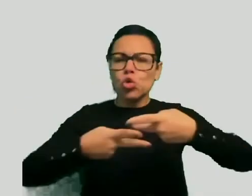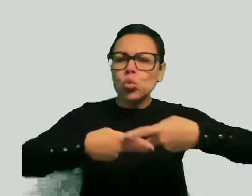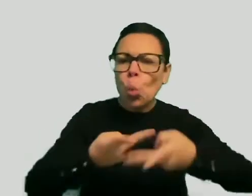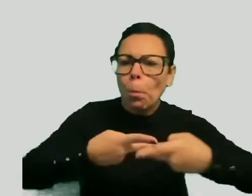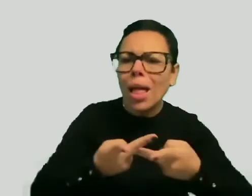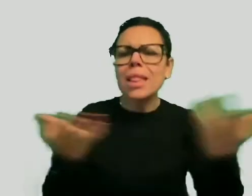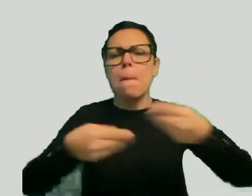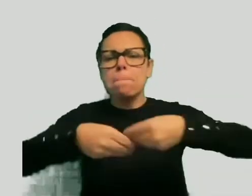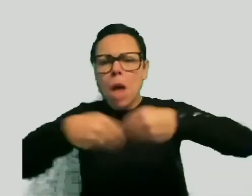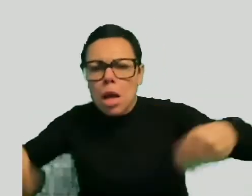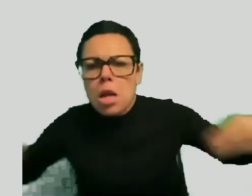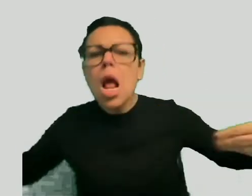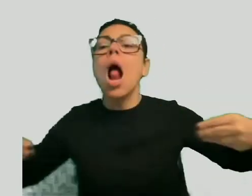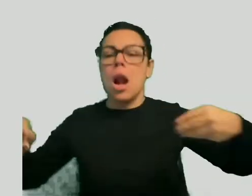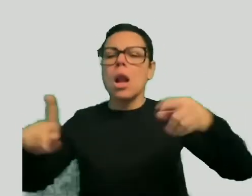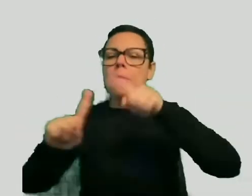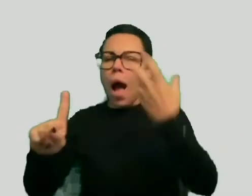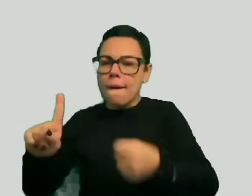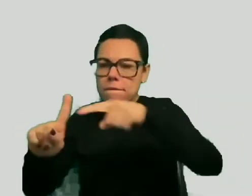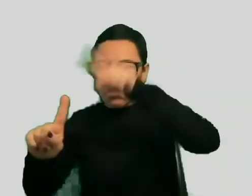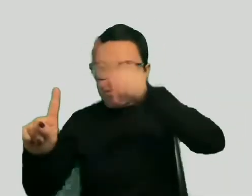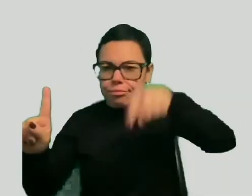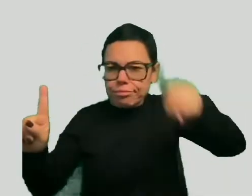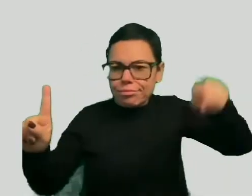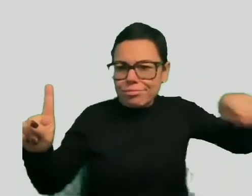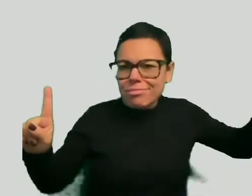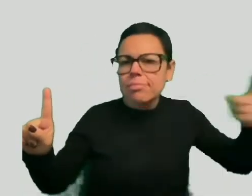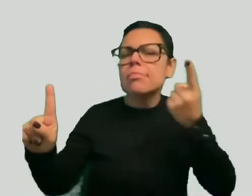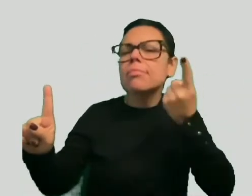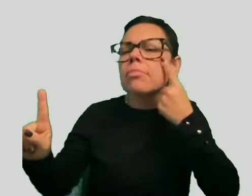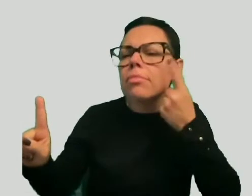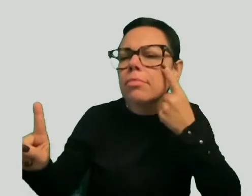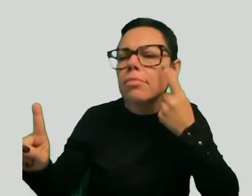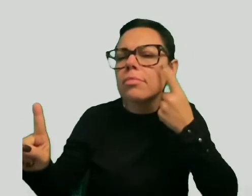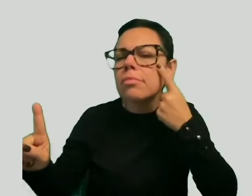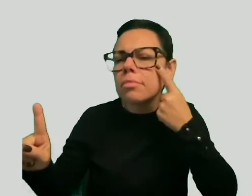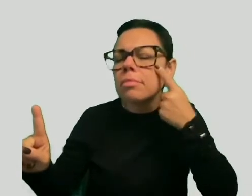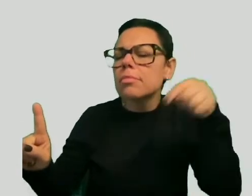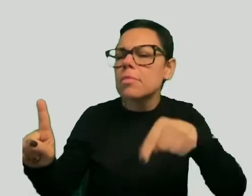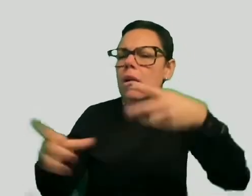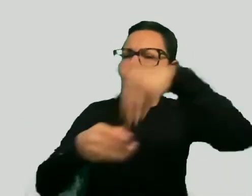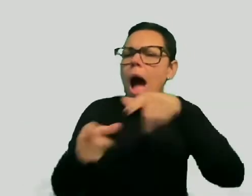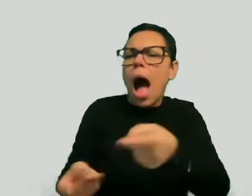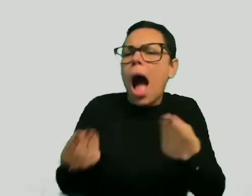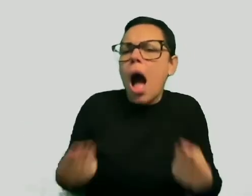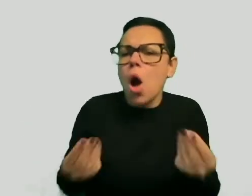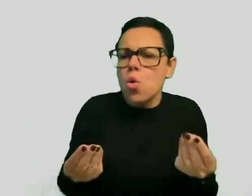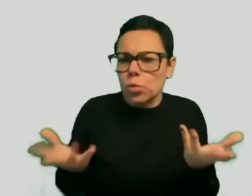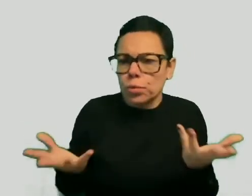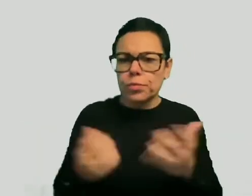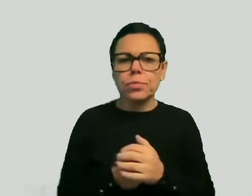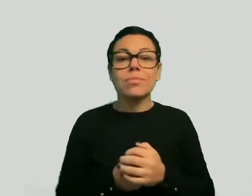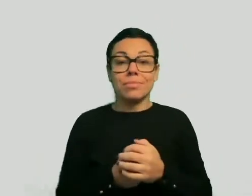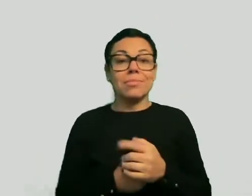now procurement. When we saw what people said as how their level of expertise, there were